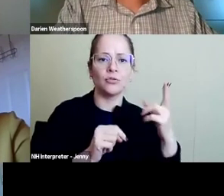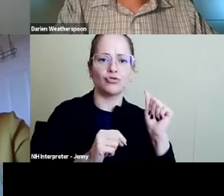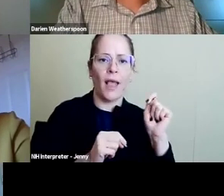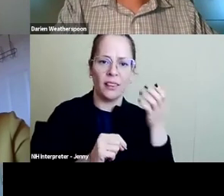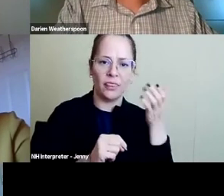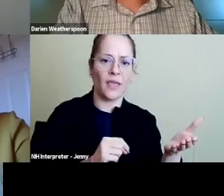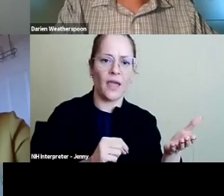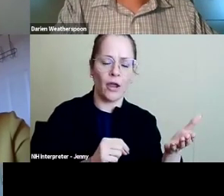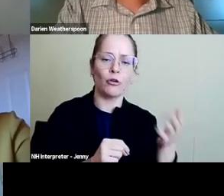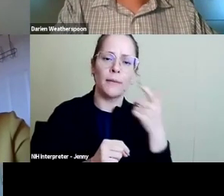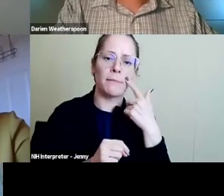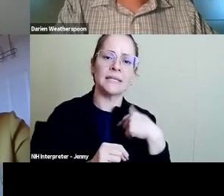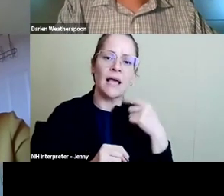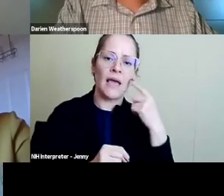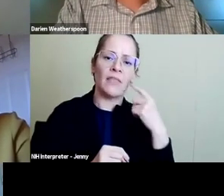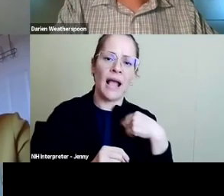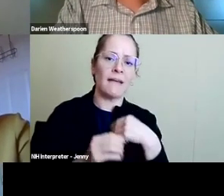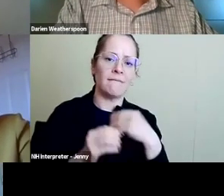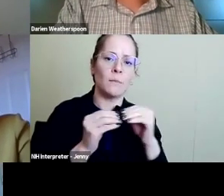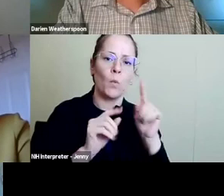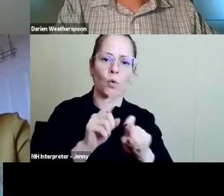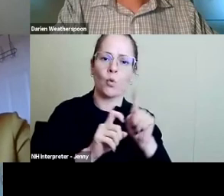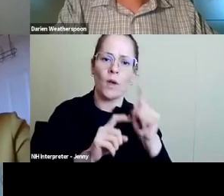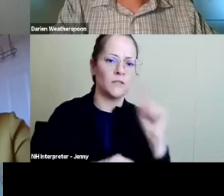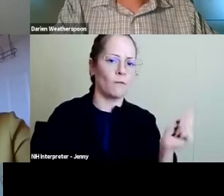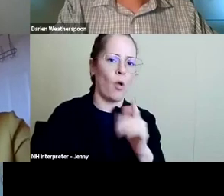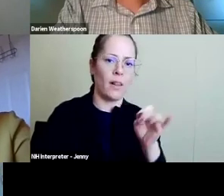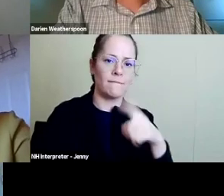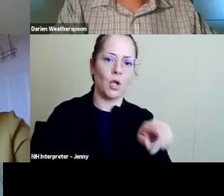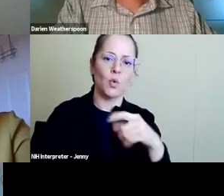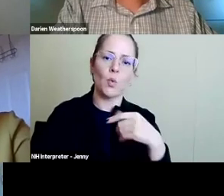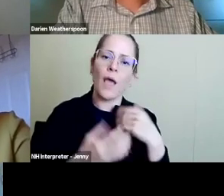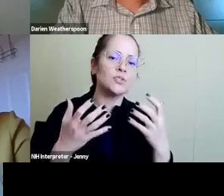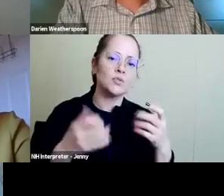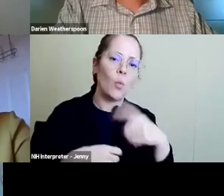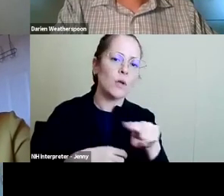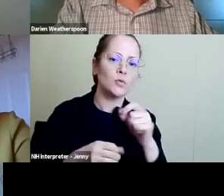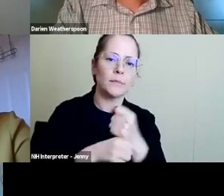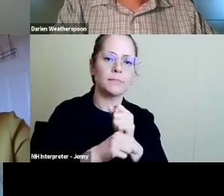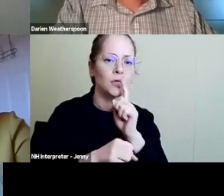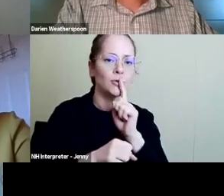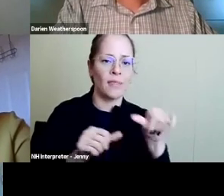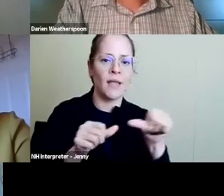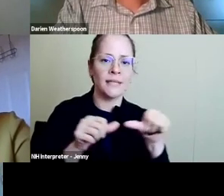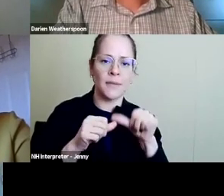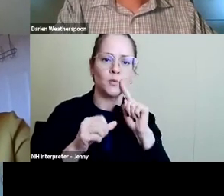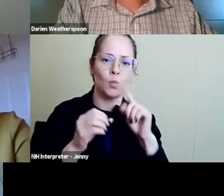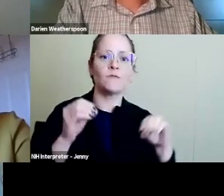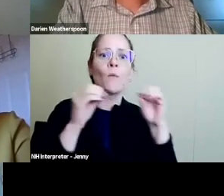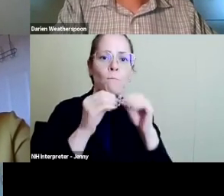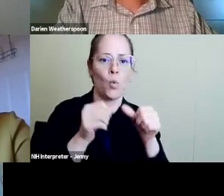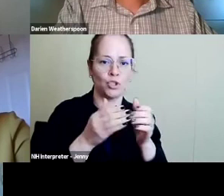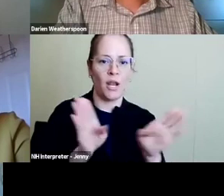there, because I have questions for every single one of you and just wanted to, you know, make sure the space was for more general